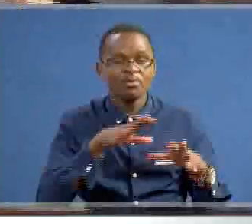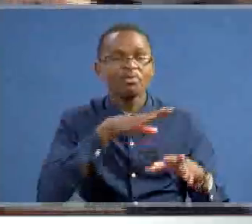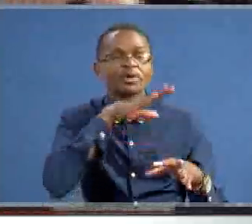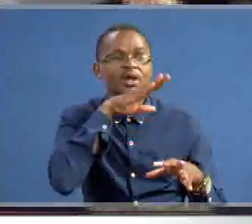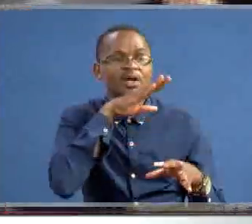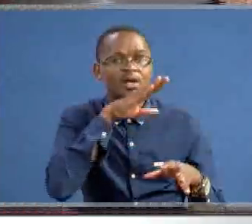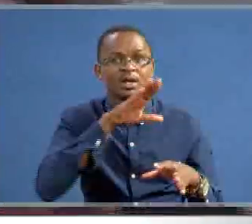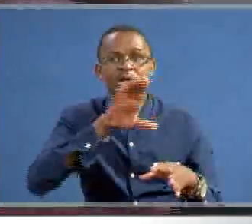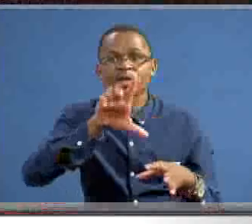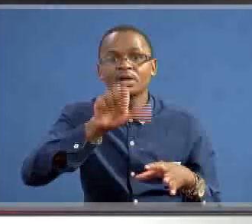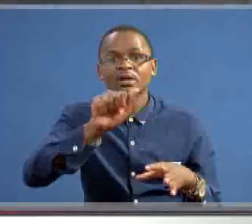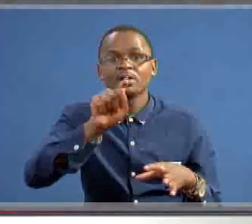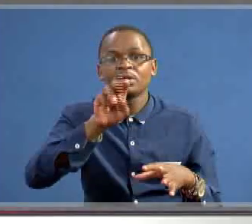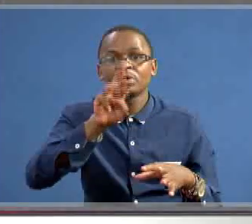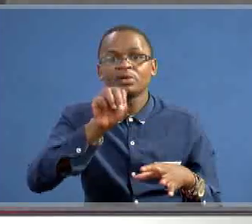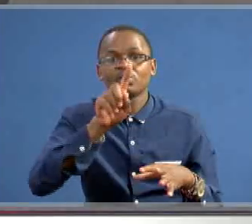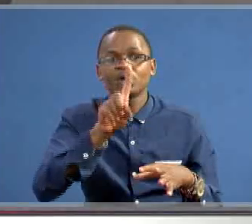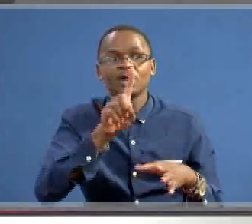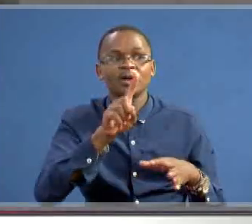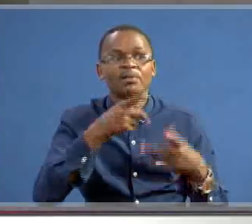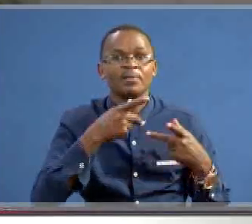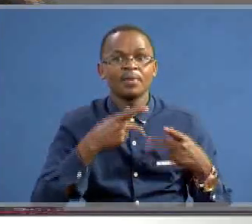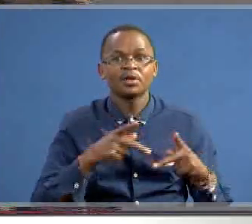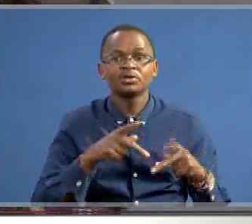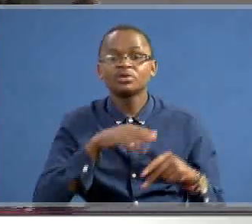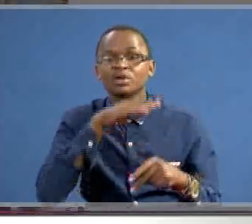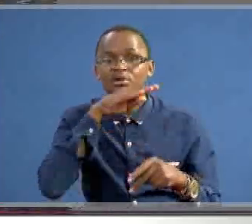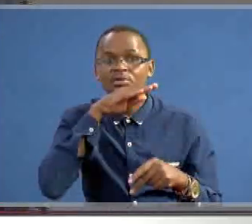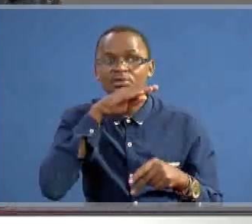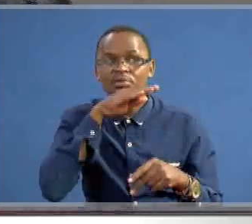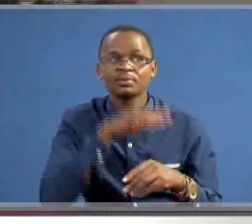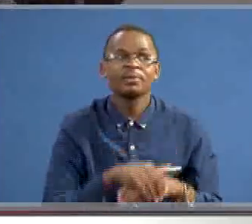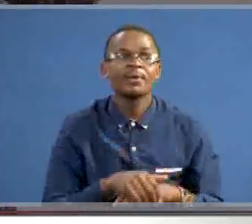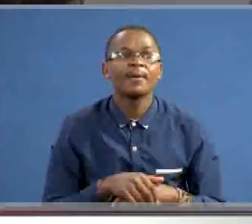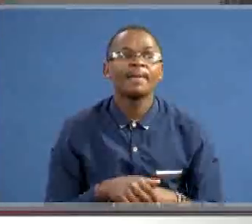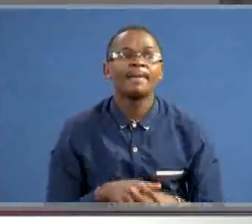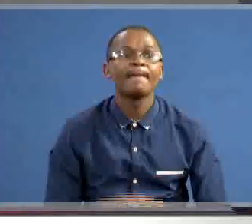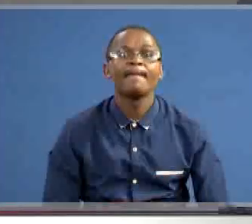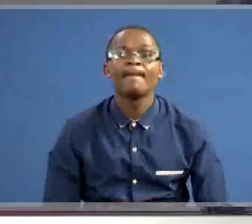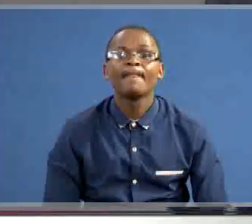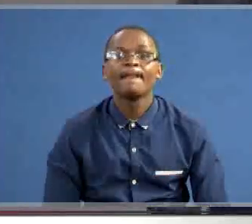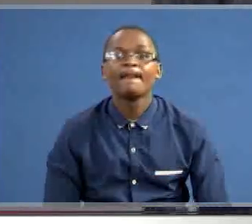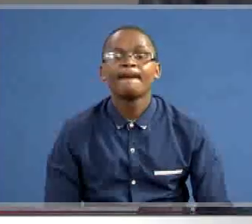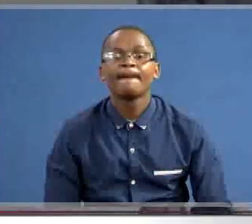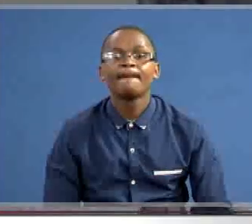the Latimer explosion but one person died Iren monkey KUTV